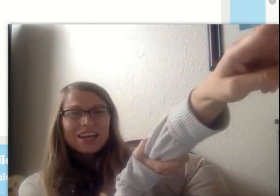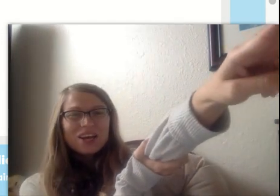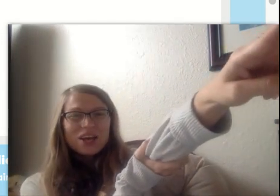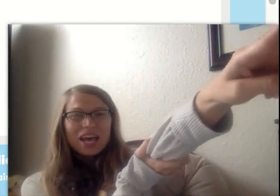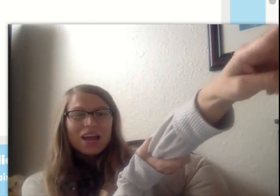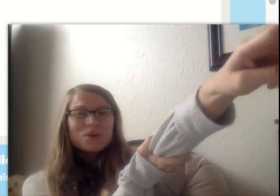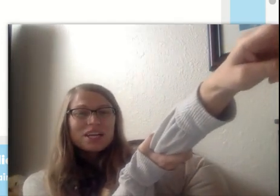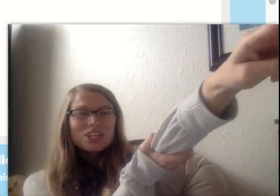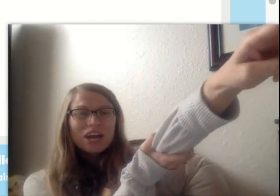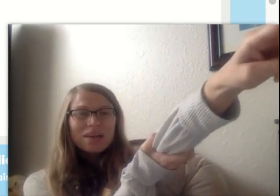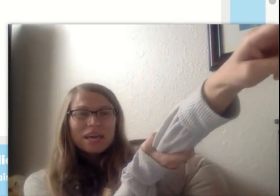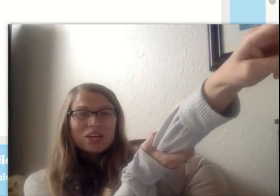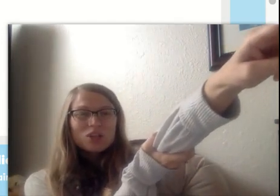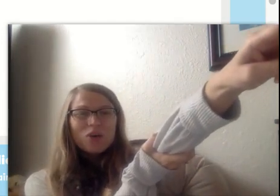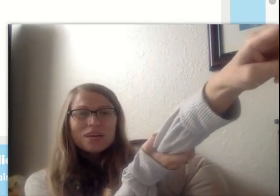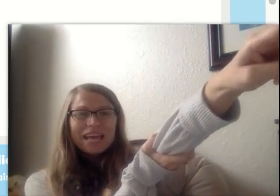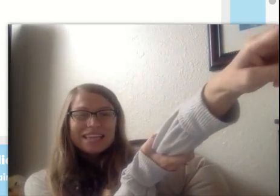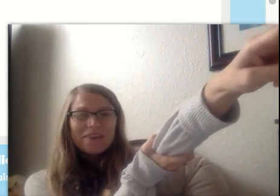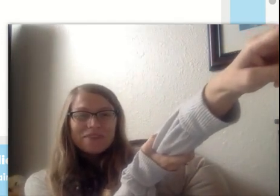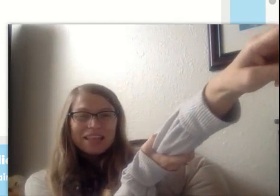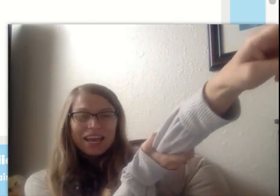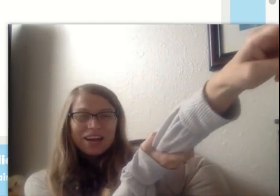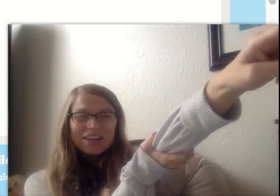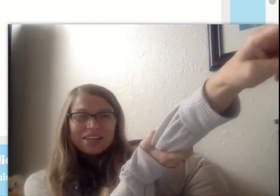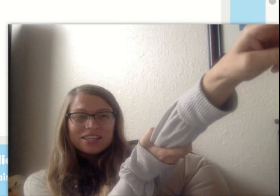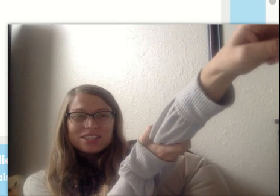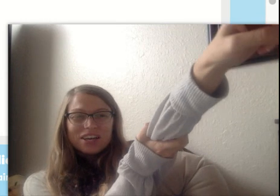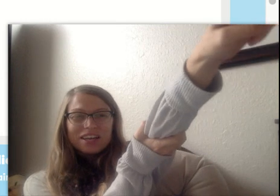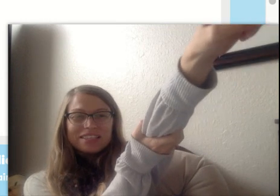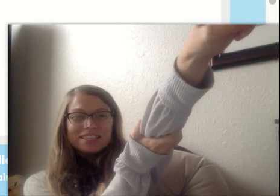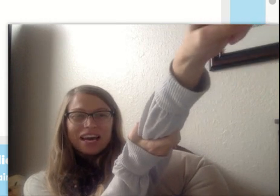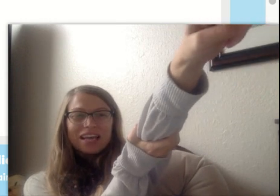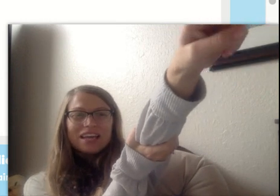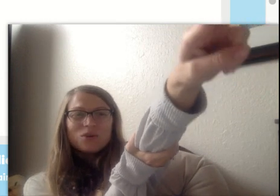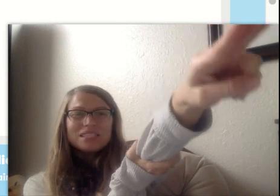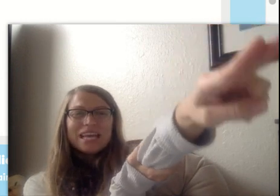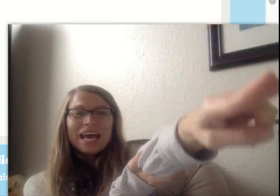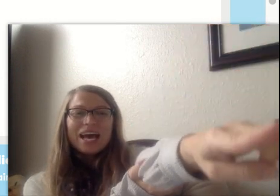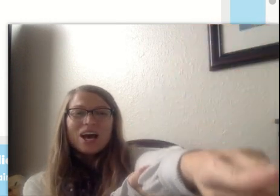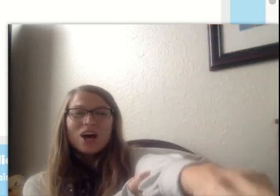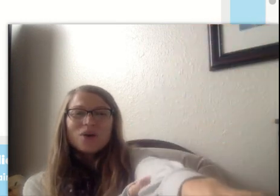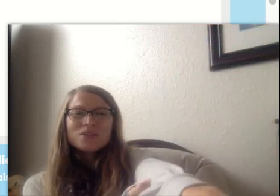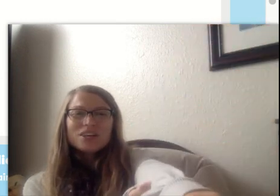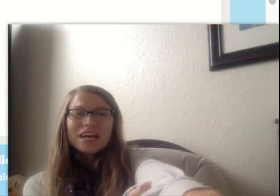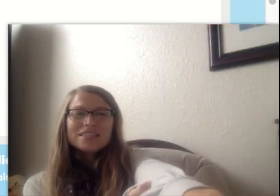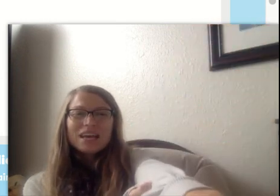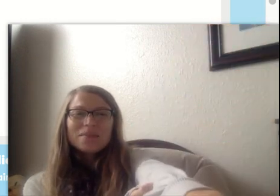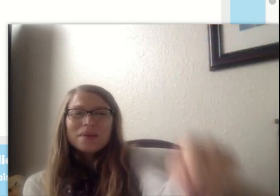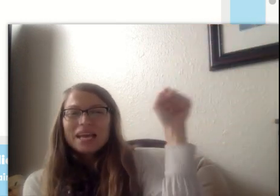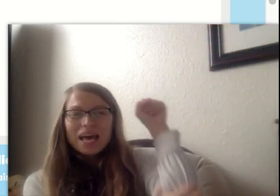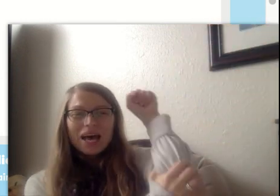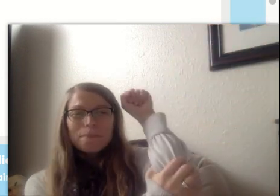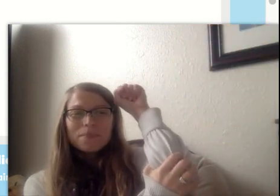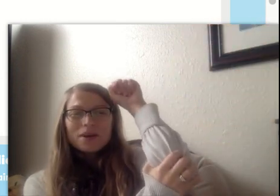skyline. And we're gonna try to make a lowercase f in the air. Start at the skyline, go down to the grass line,